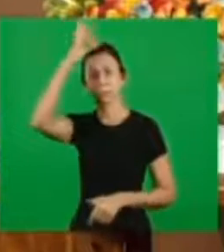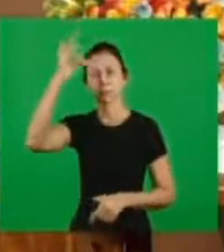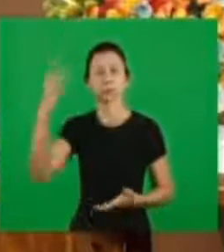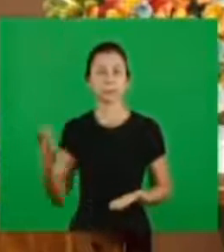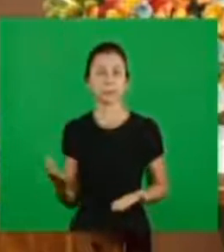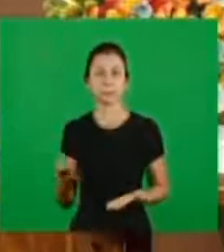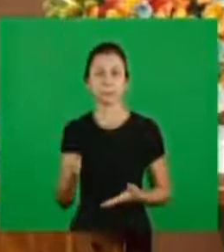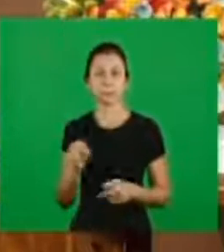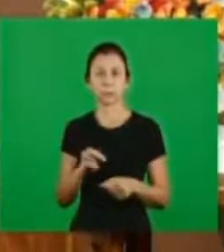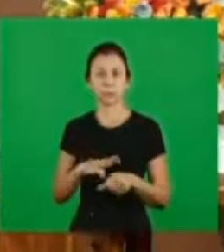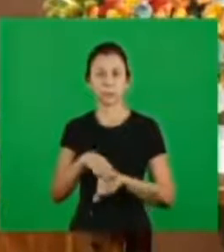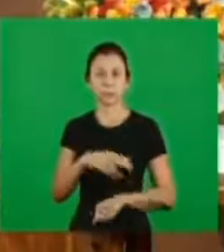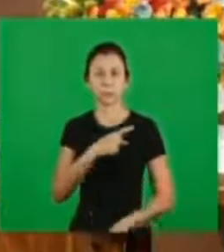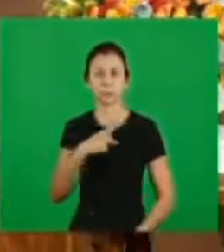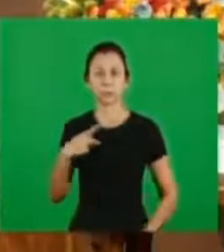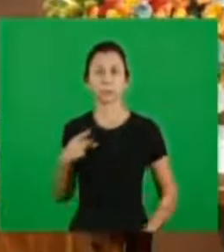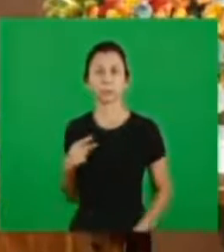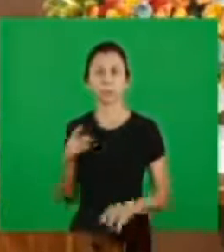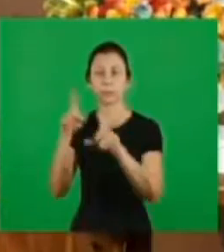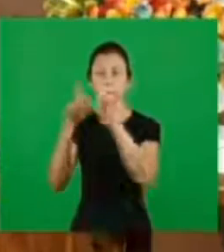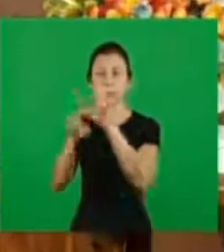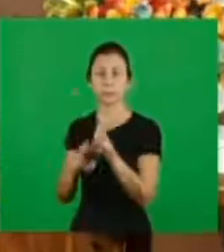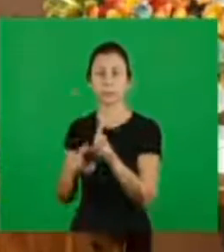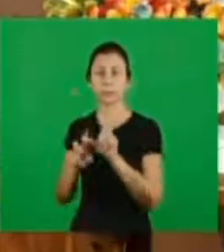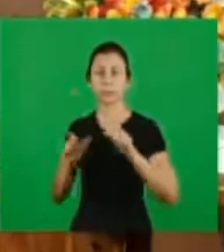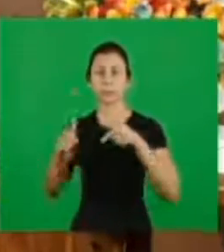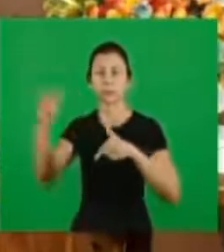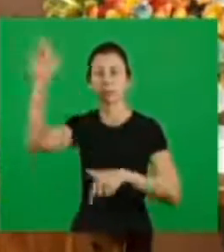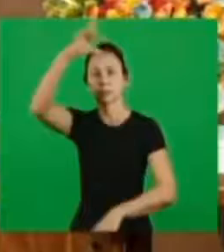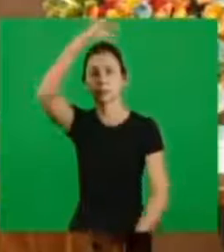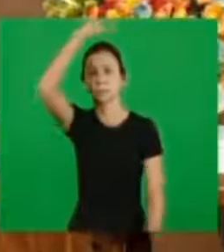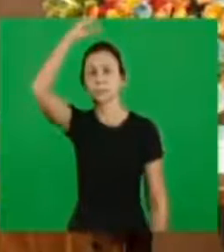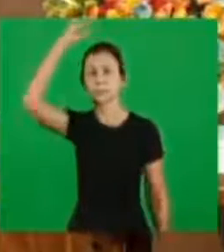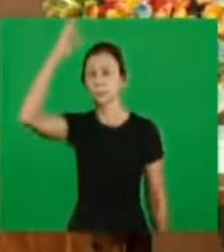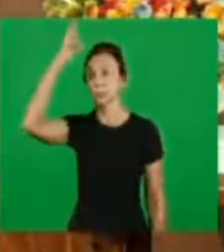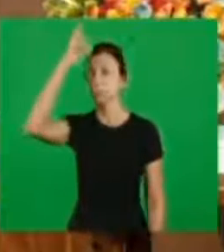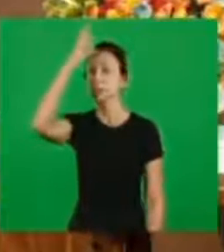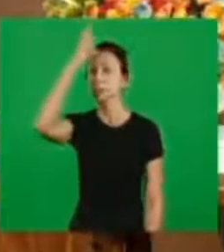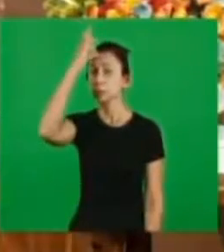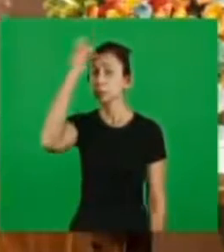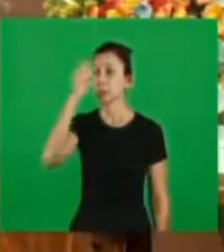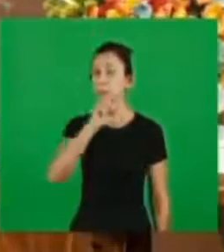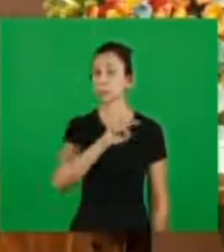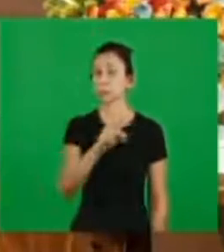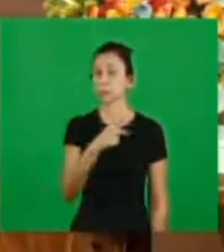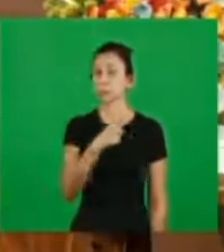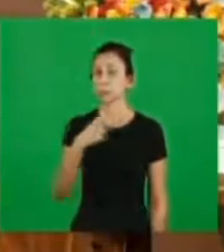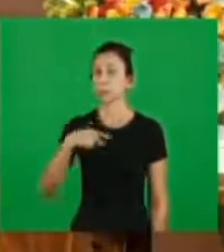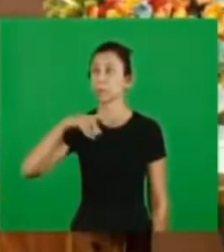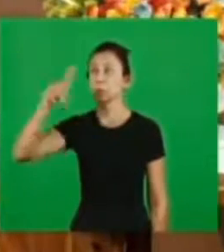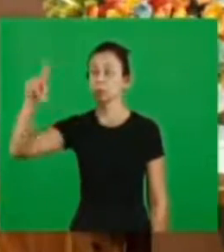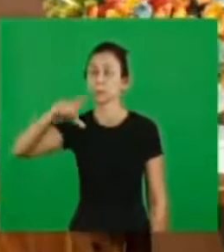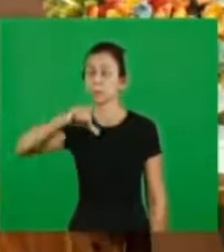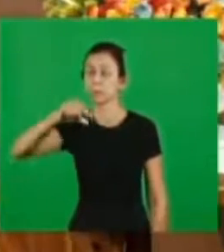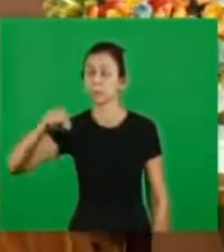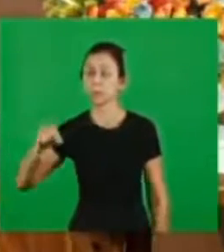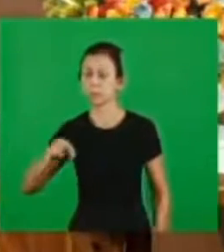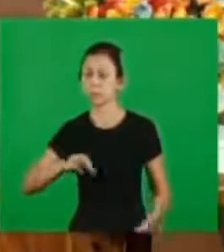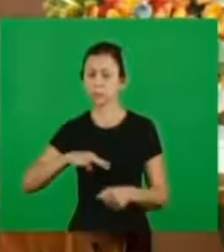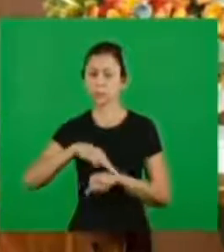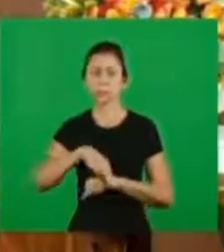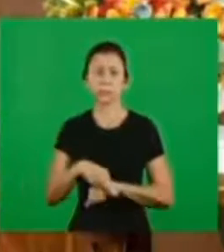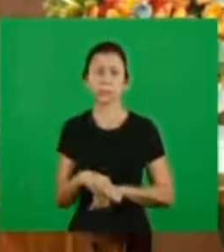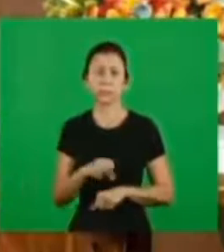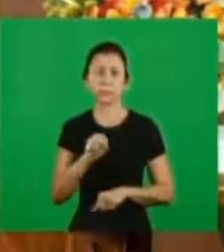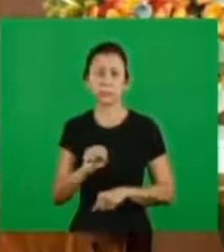ministry. The ministry was given by the Holy Spirit. So he went, he was called for ministry. He's not